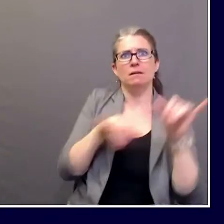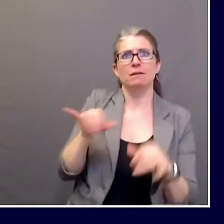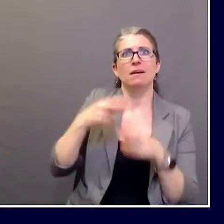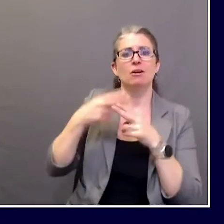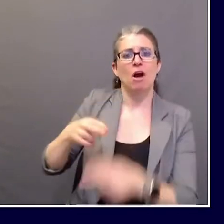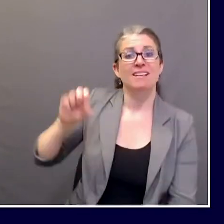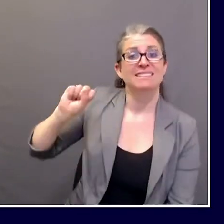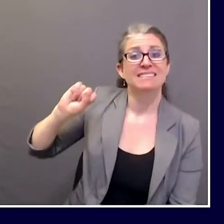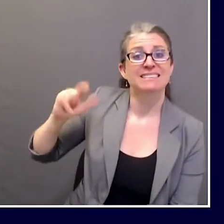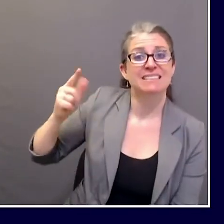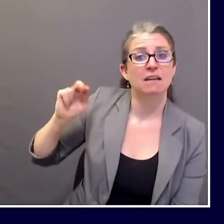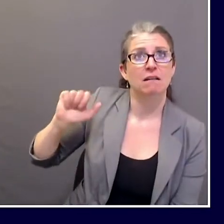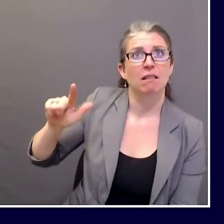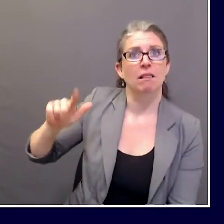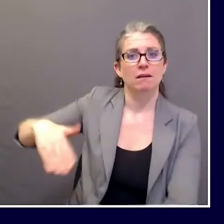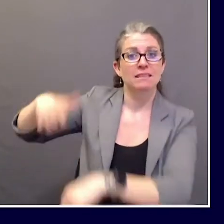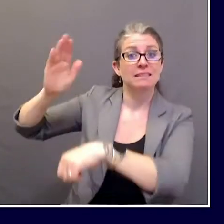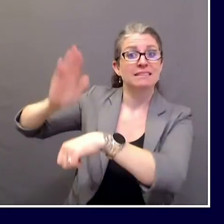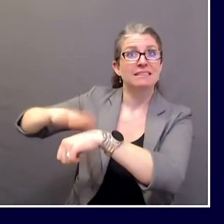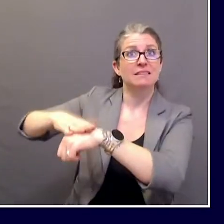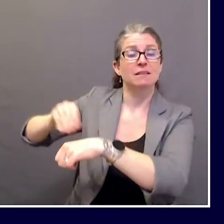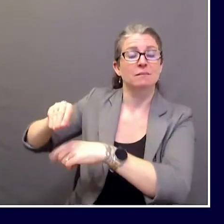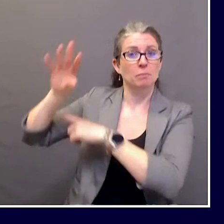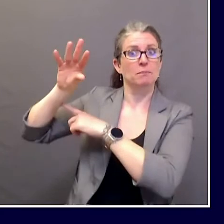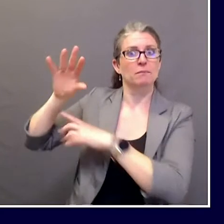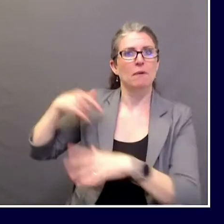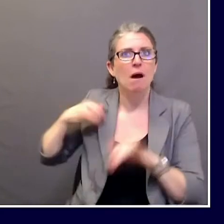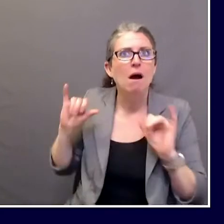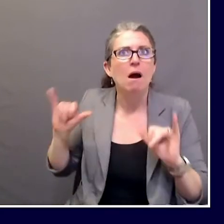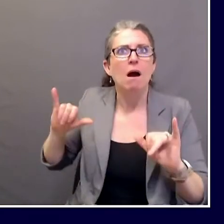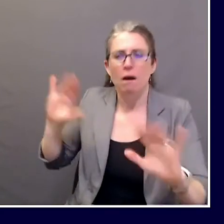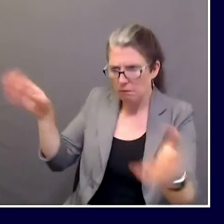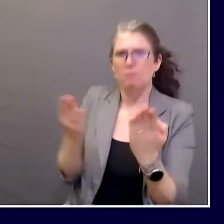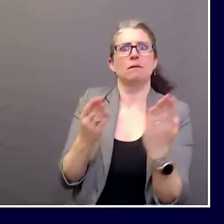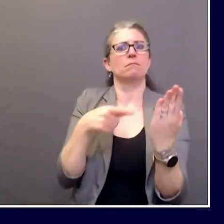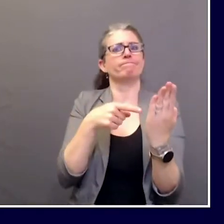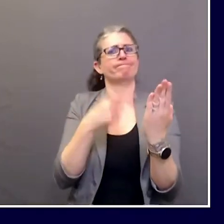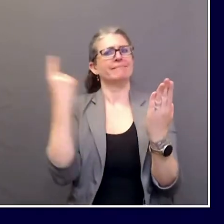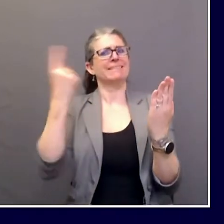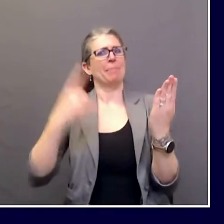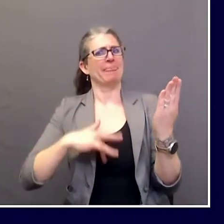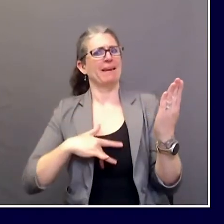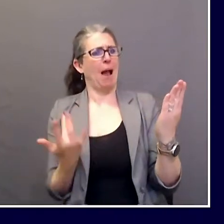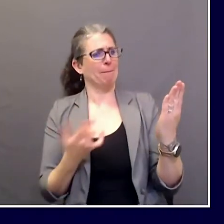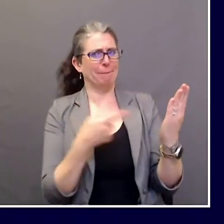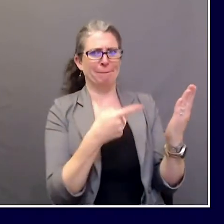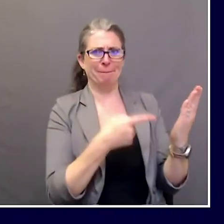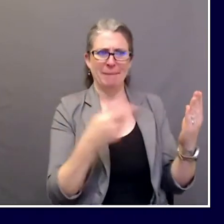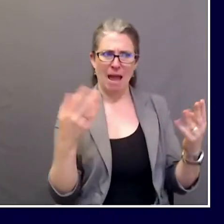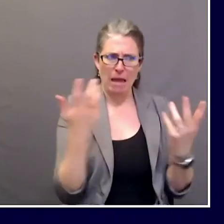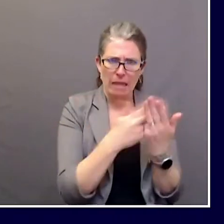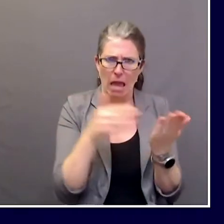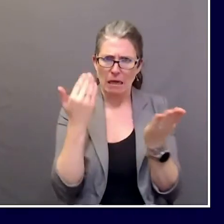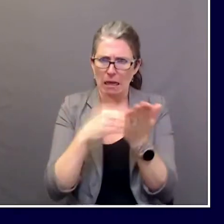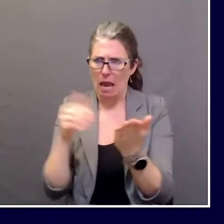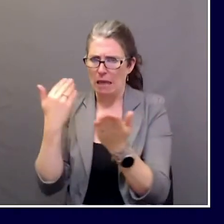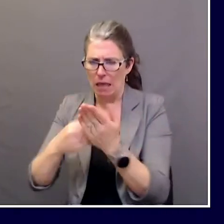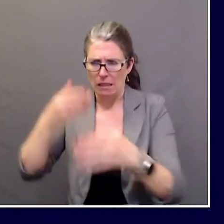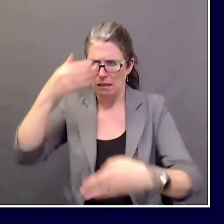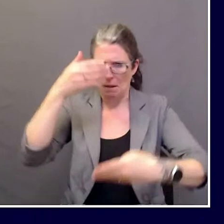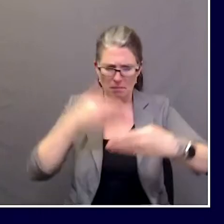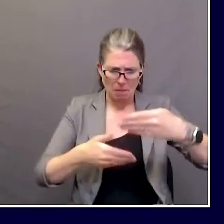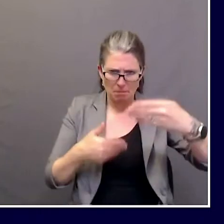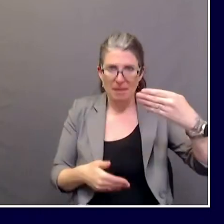the hypothesis. That's what's underway right now. That's what's going to happen tomorrow. And then there's a subsequent level of analysis to confirm